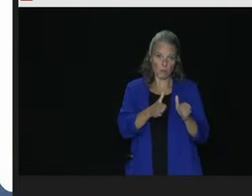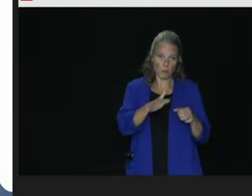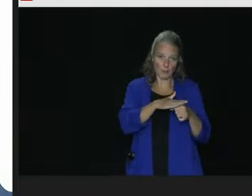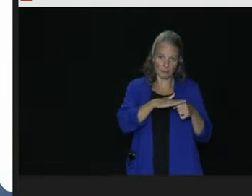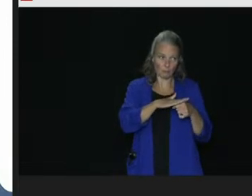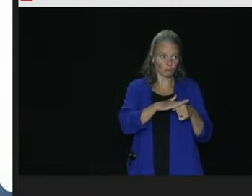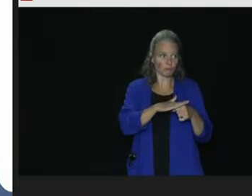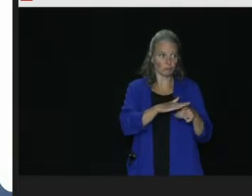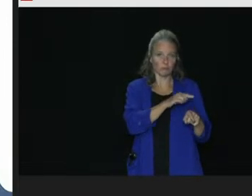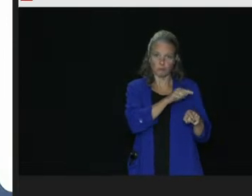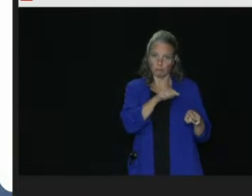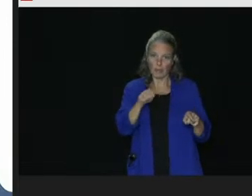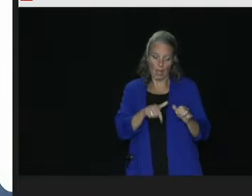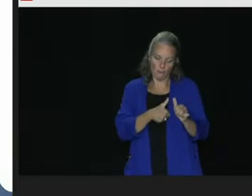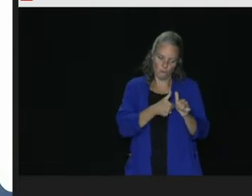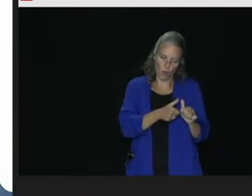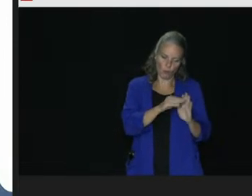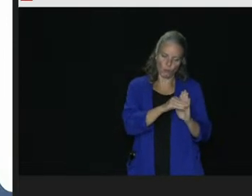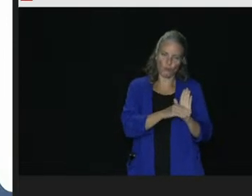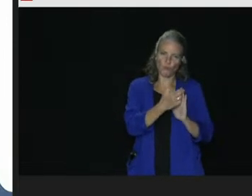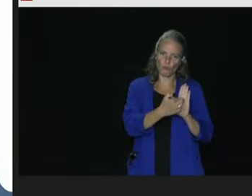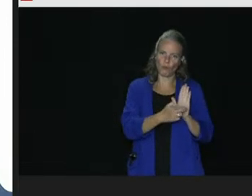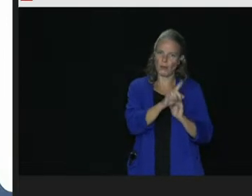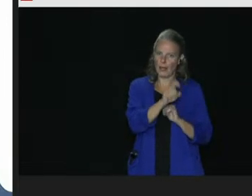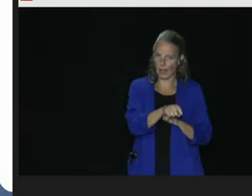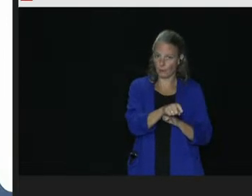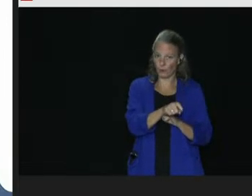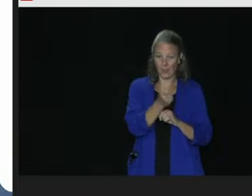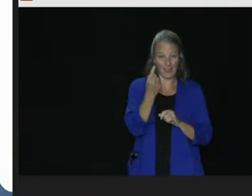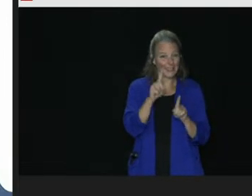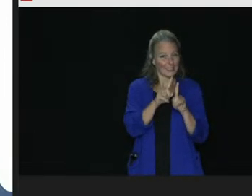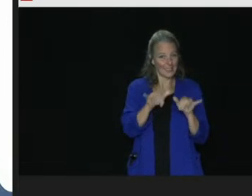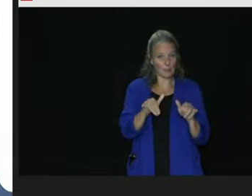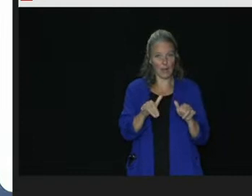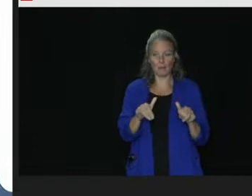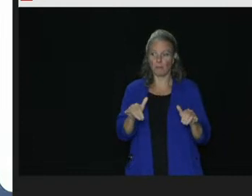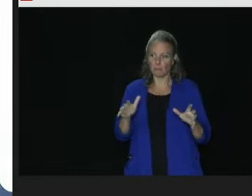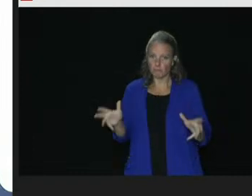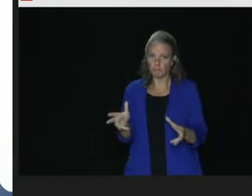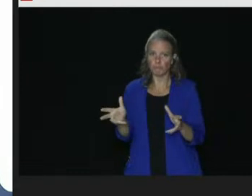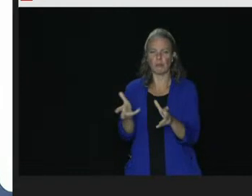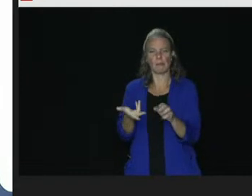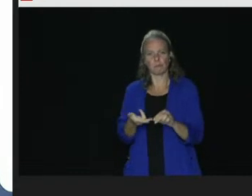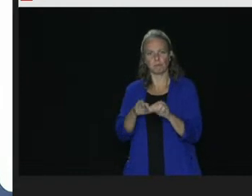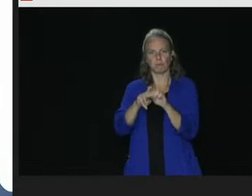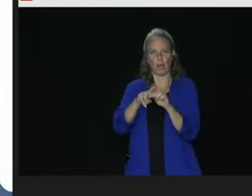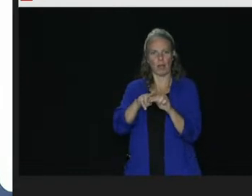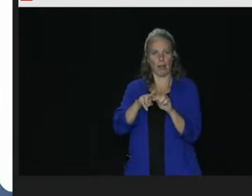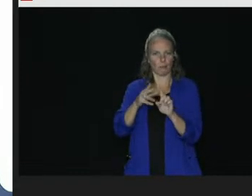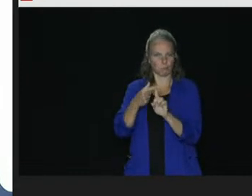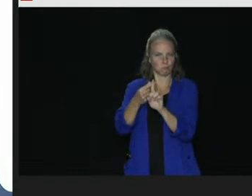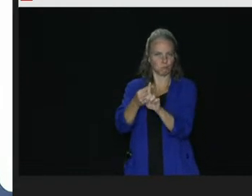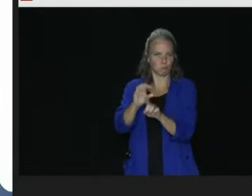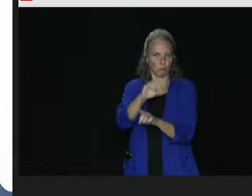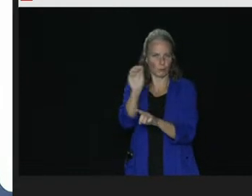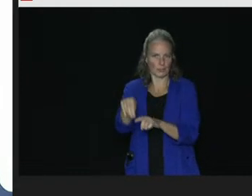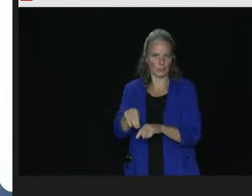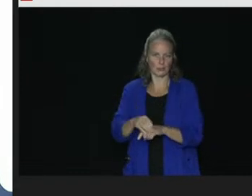must strive to increase vaccination coverage. That is very important.